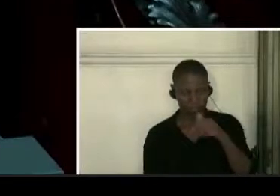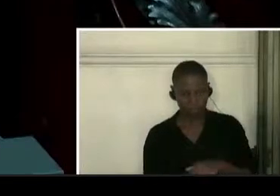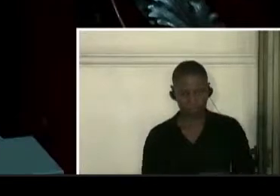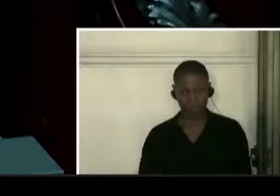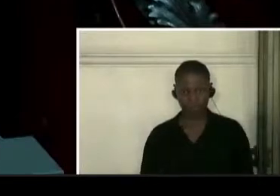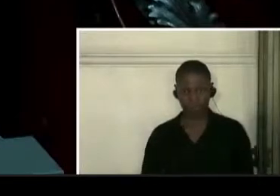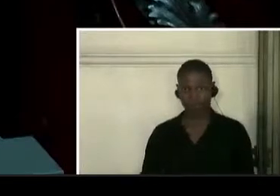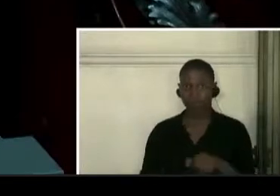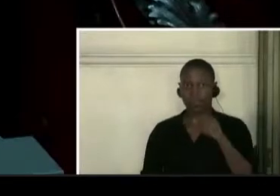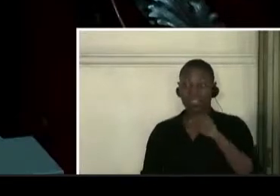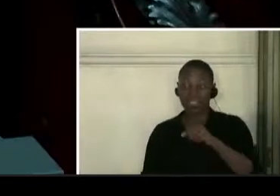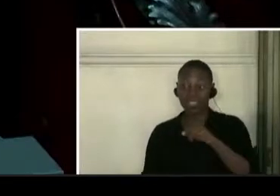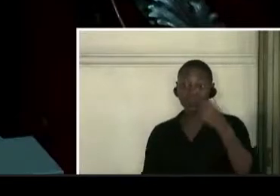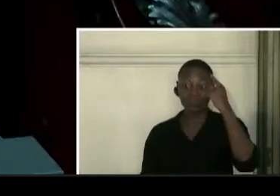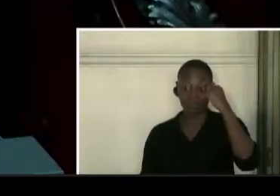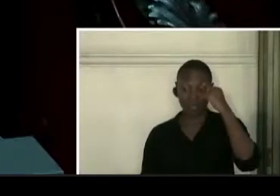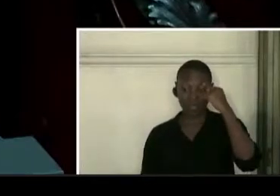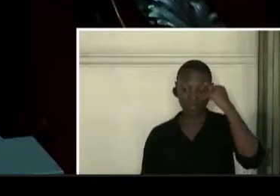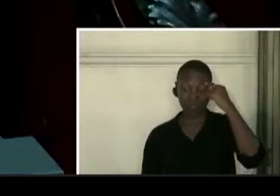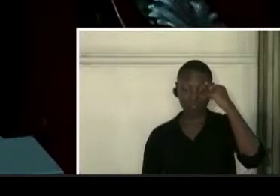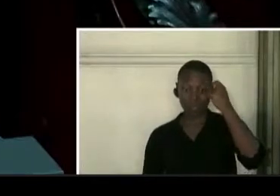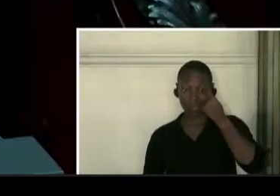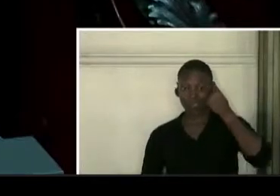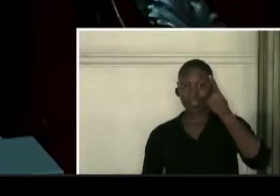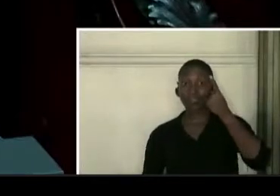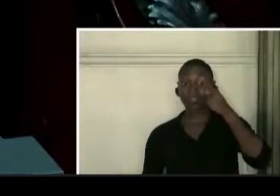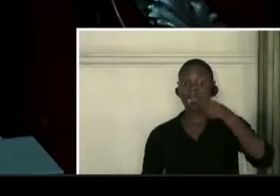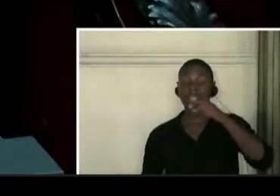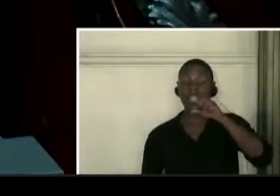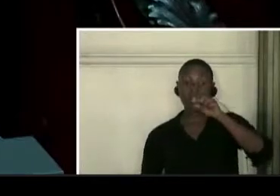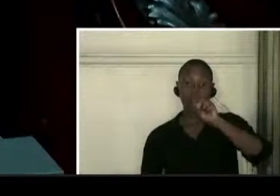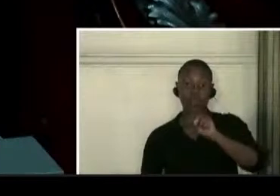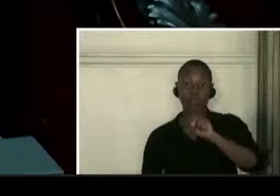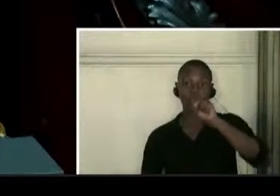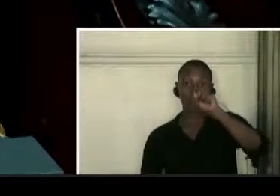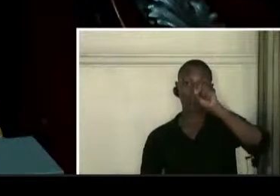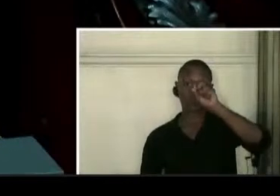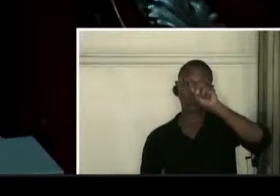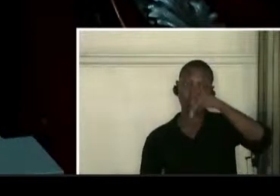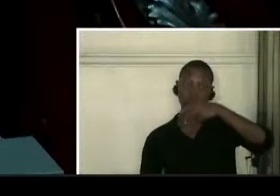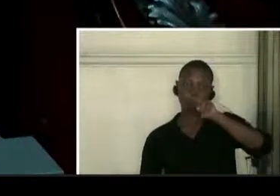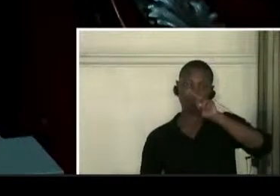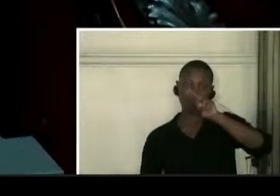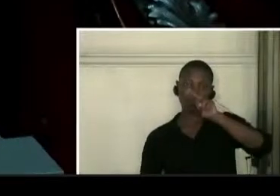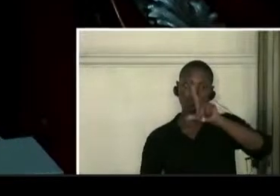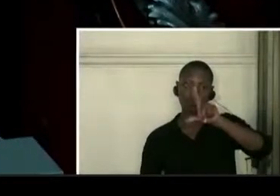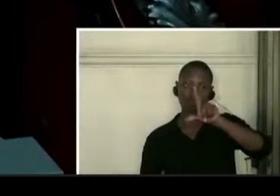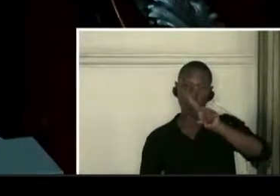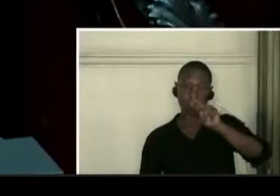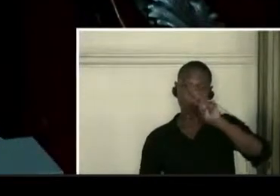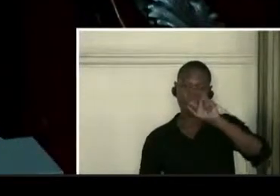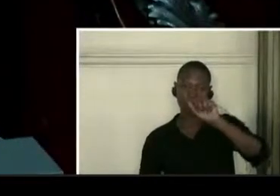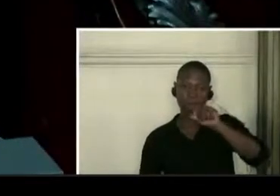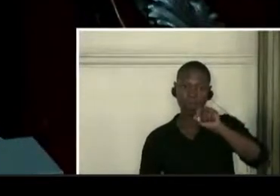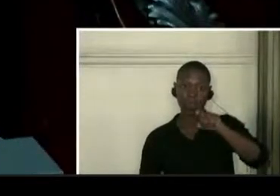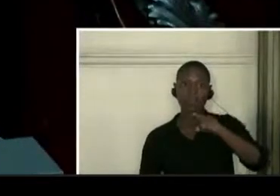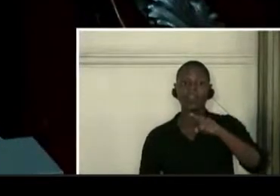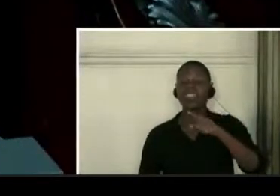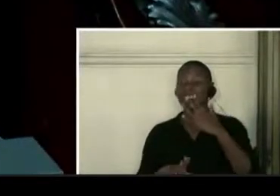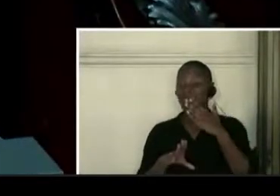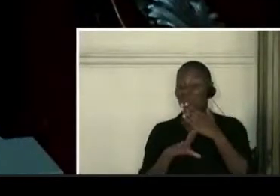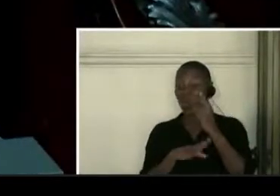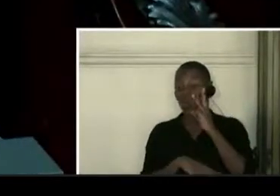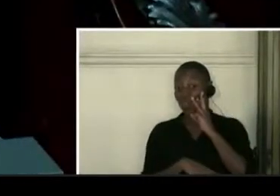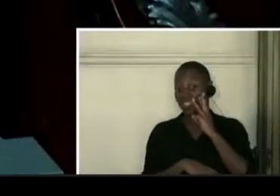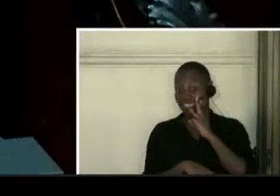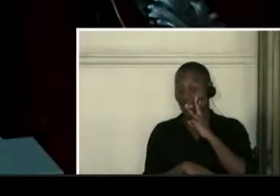understand again that it is important kusipluma ukuthi there must be introduction of water storage